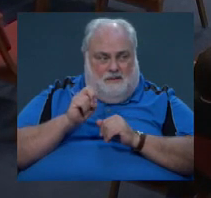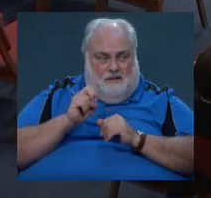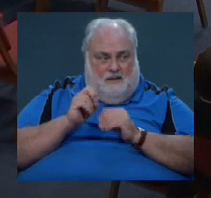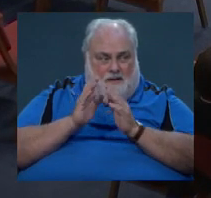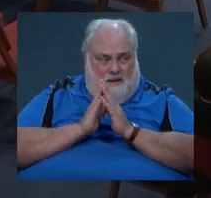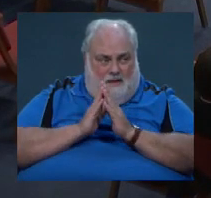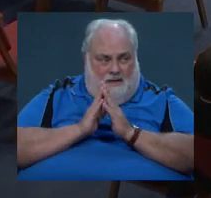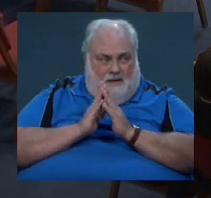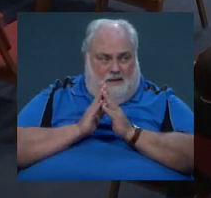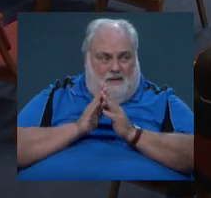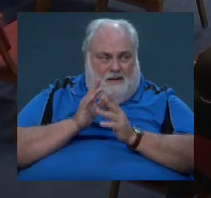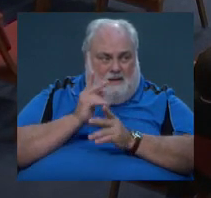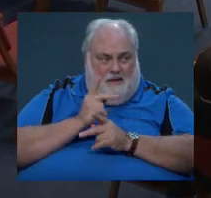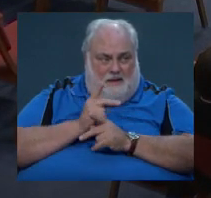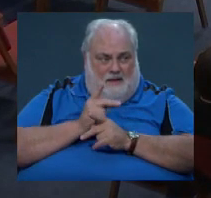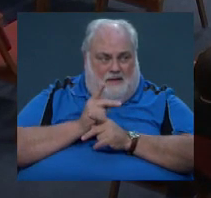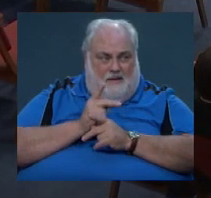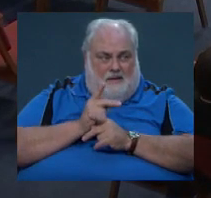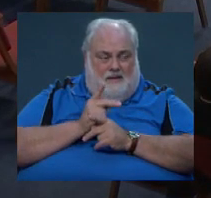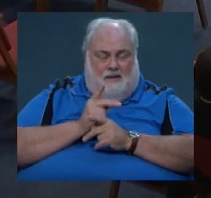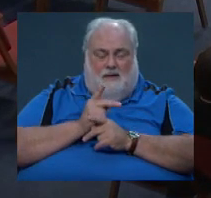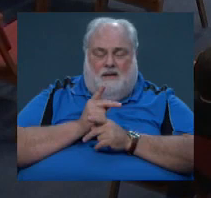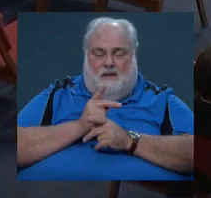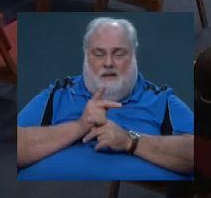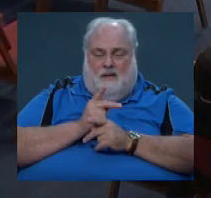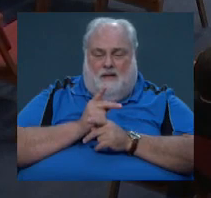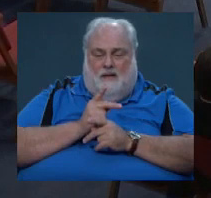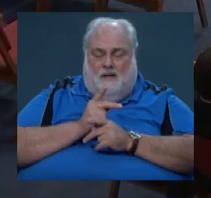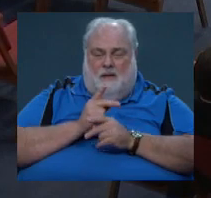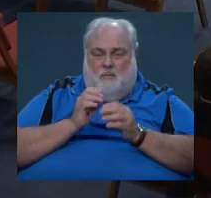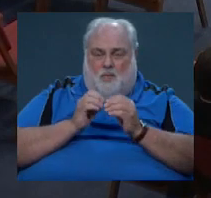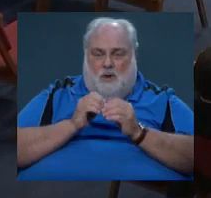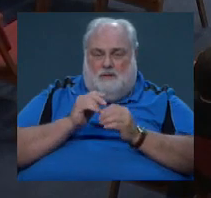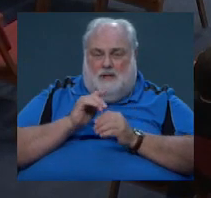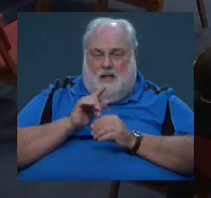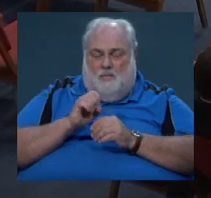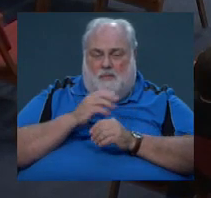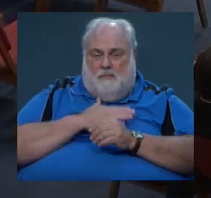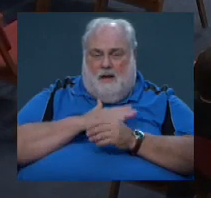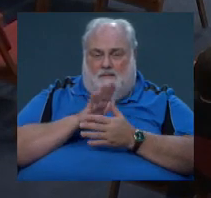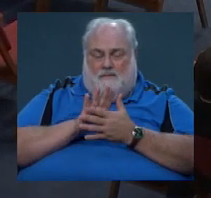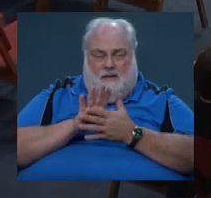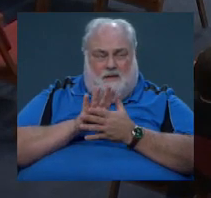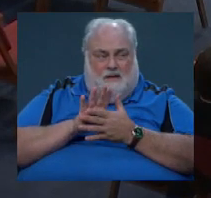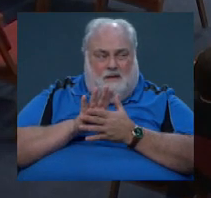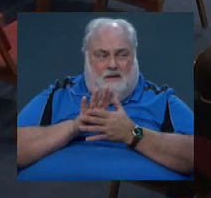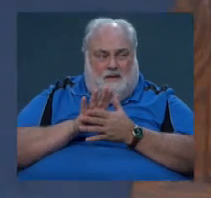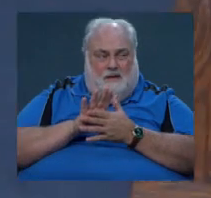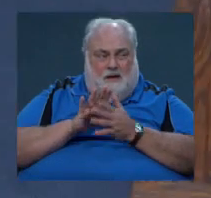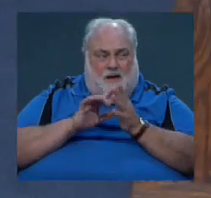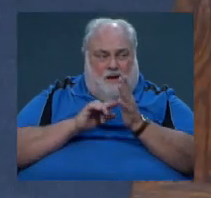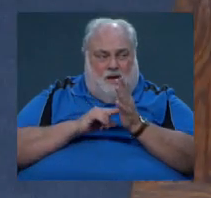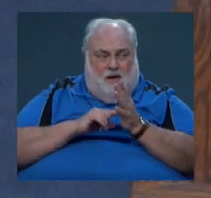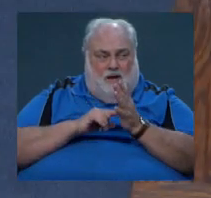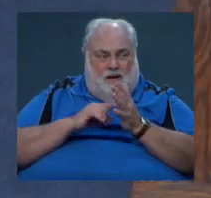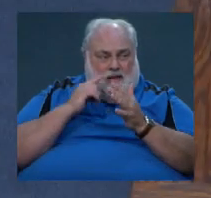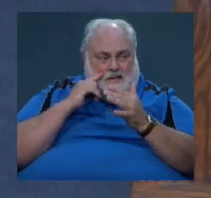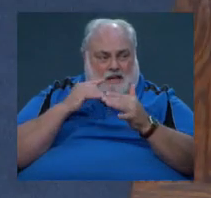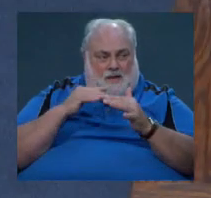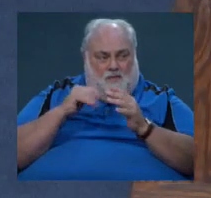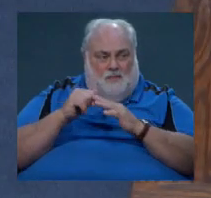I ask you to keep it at. It will be more stable. My little video that I had shows the sound